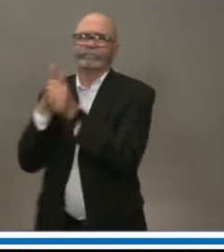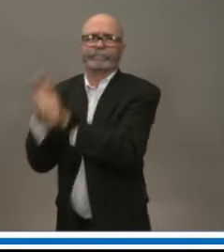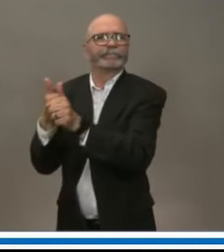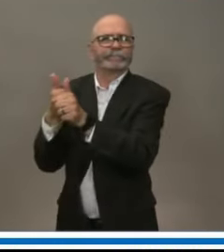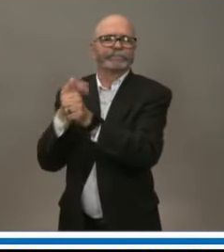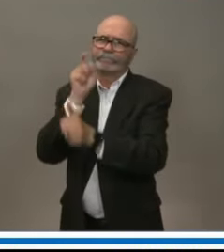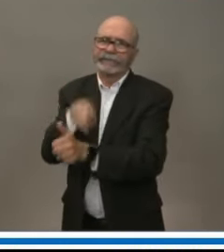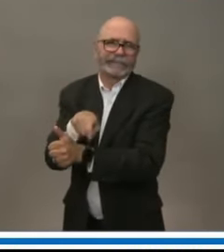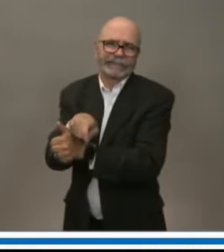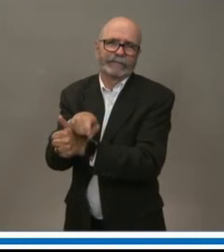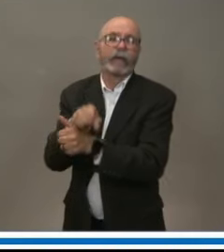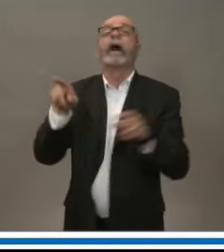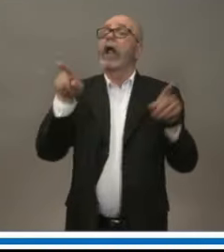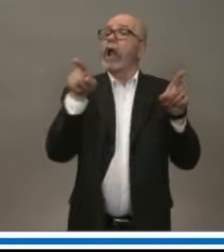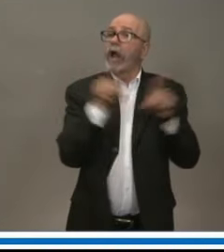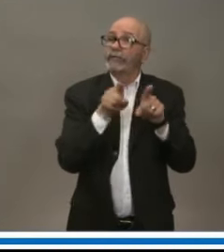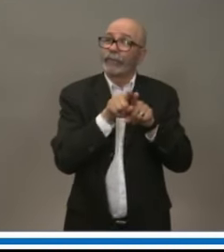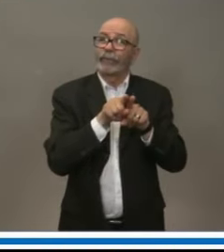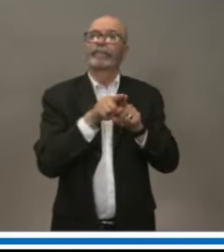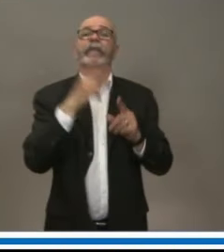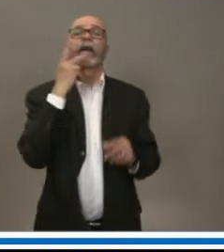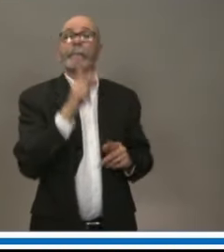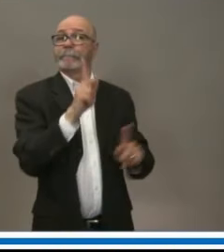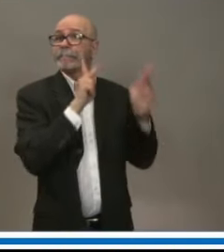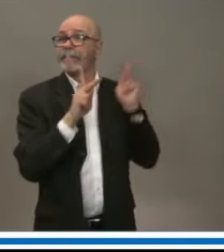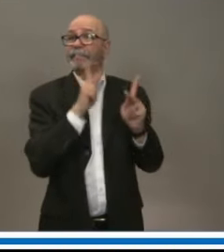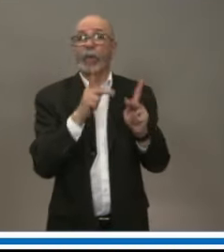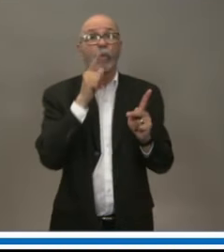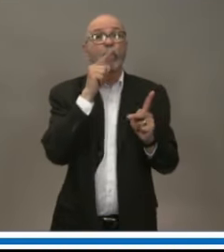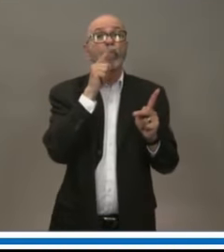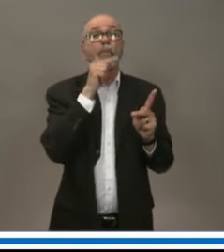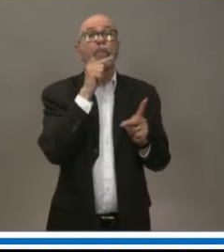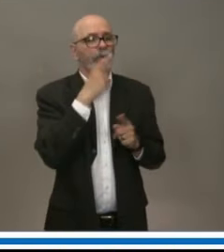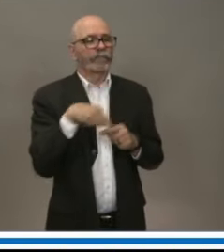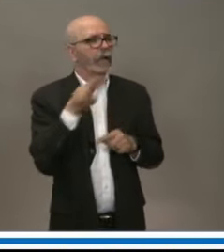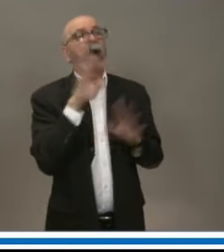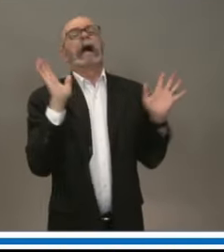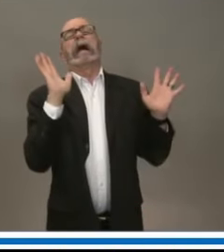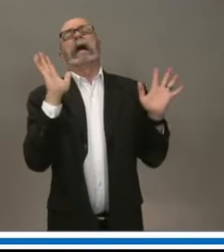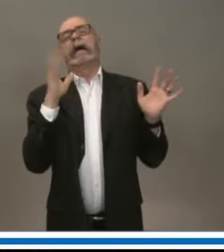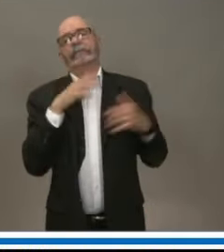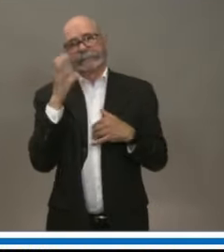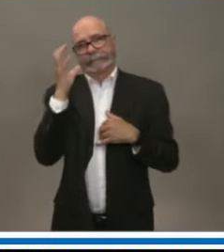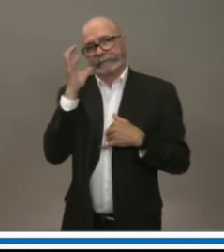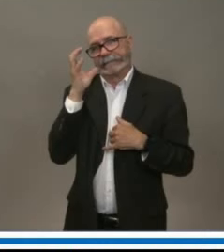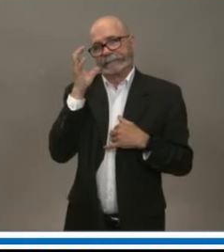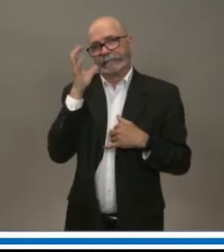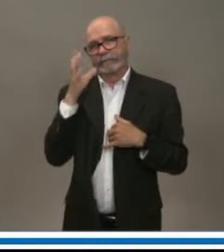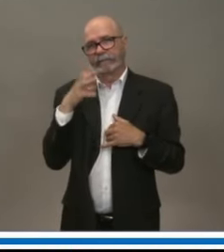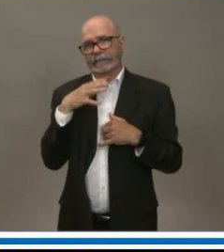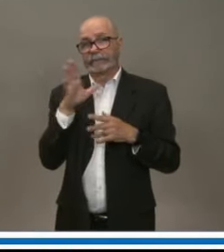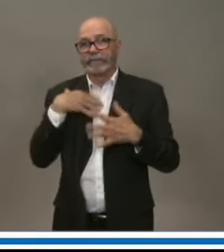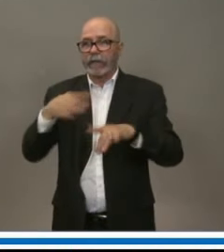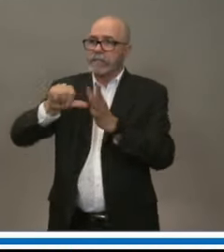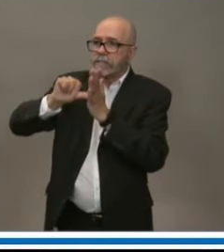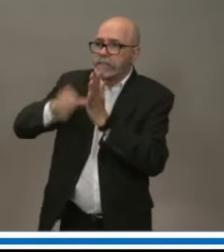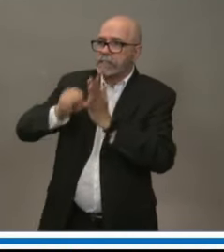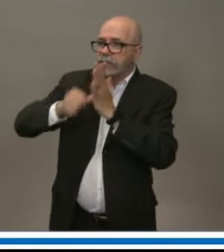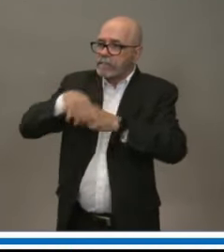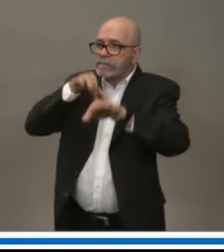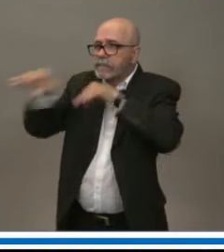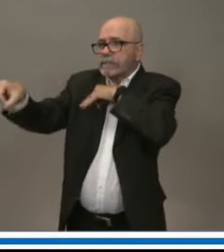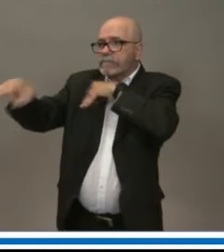that works with them. We always try to work in an educated, positive way first, but there are rules that we can